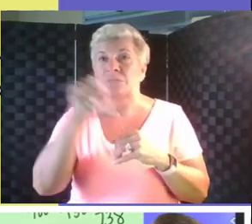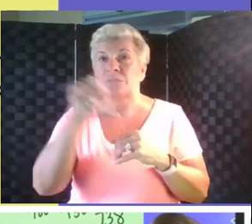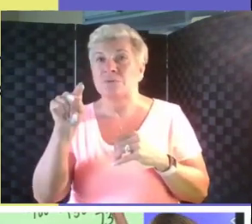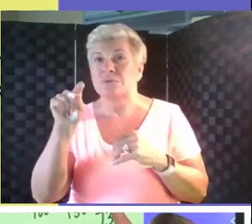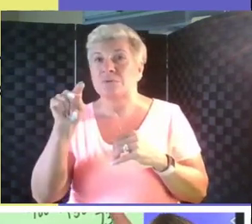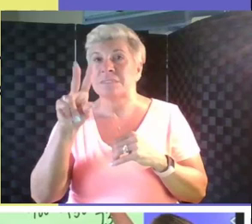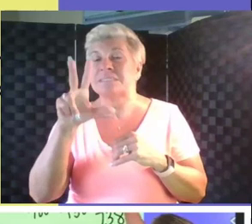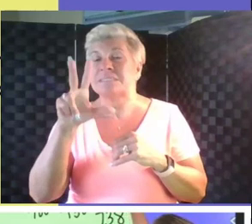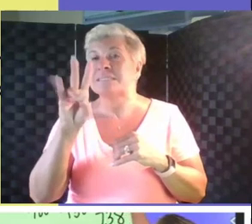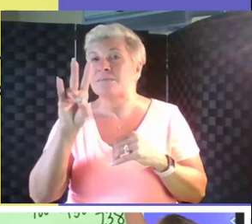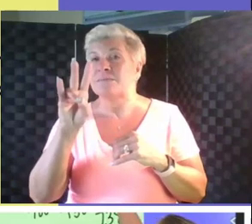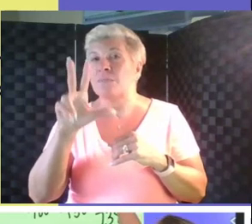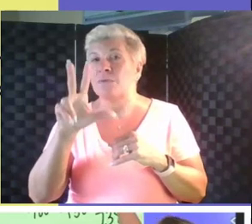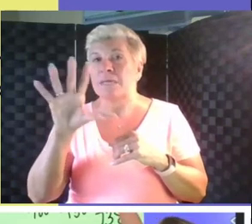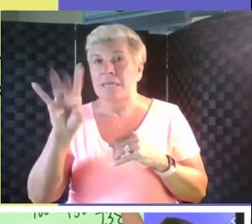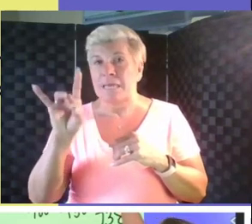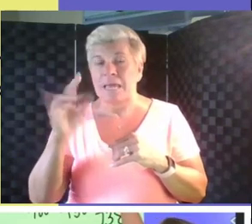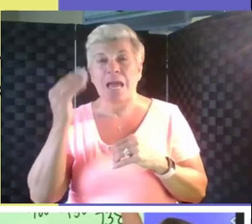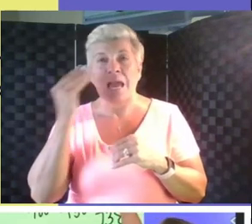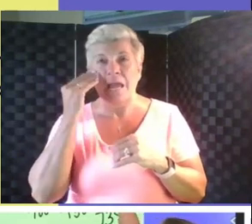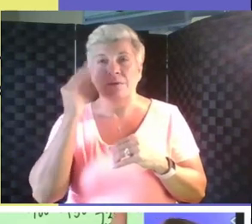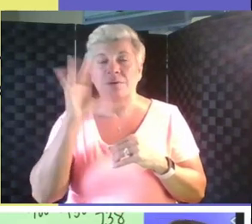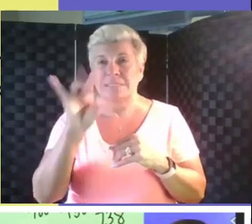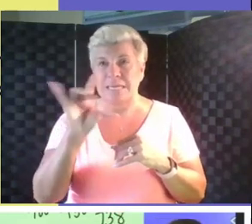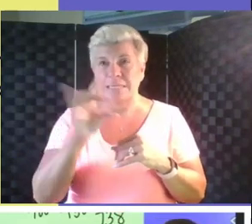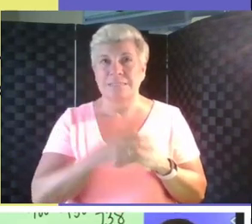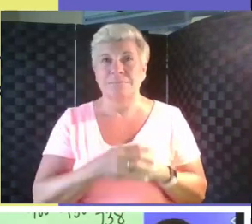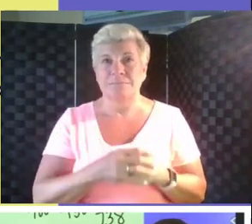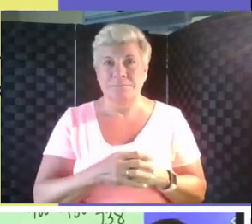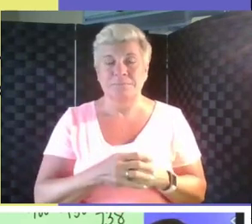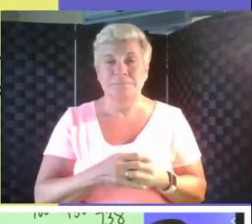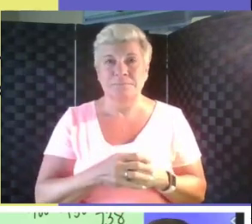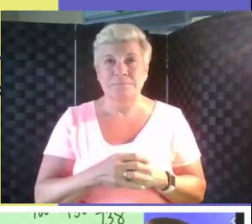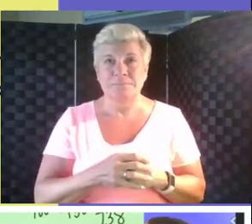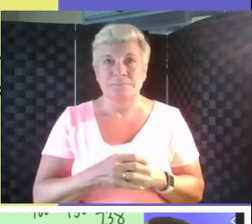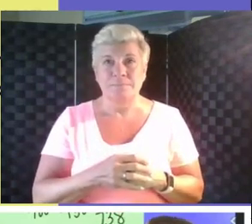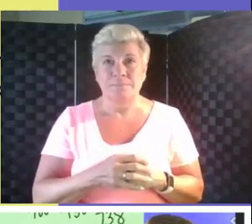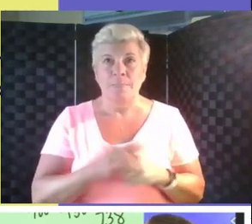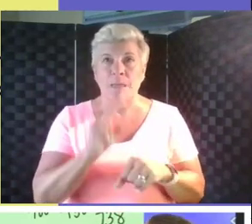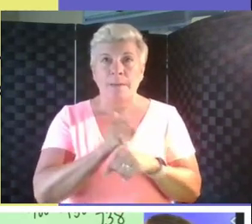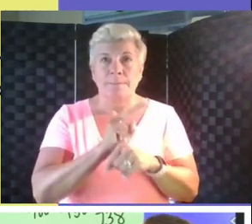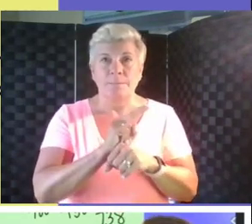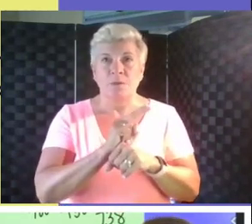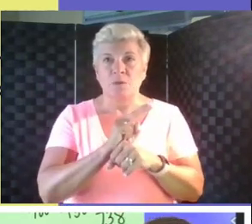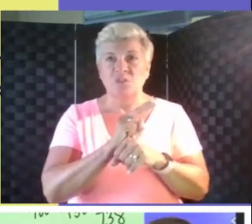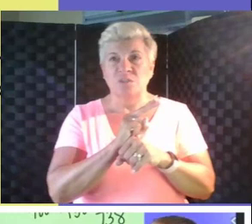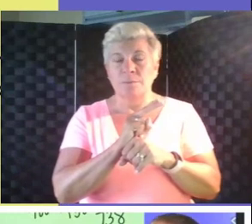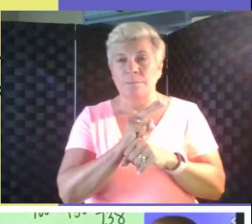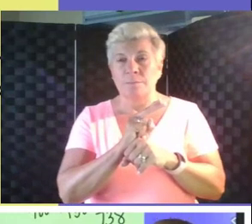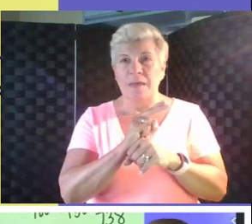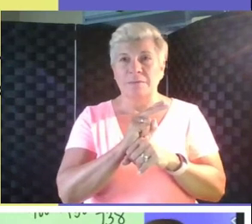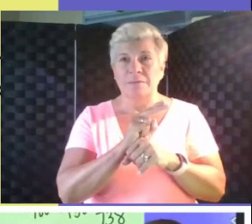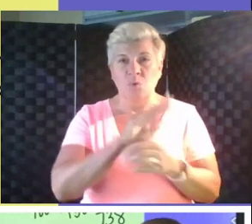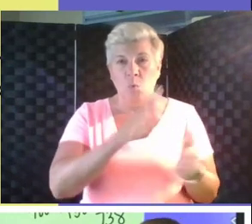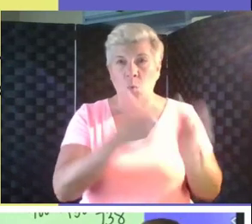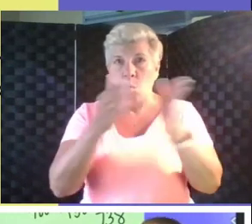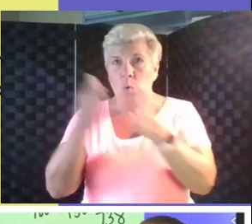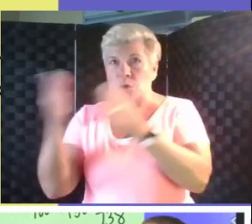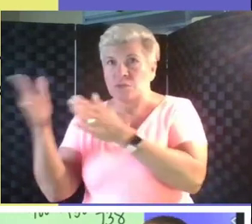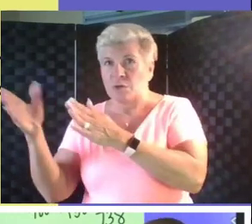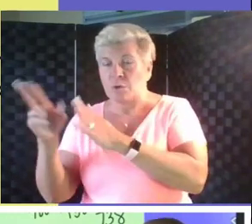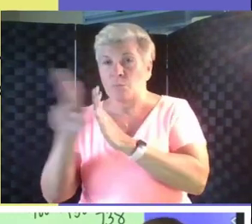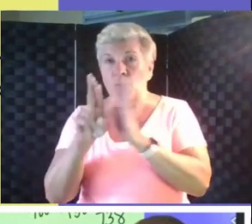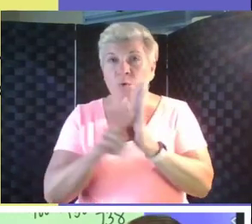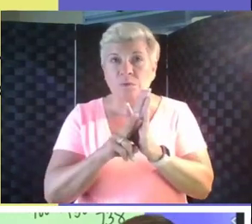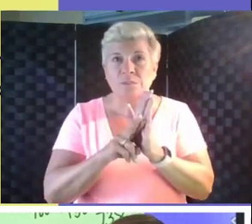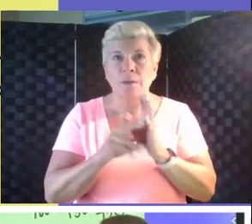to 738, which I know is 8. I'm going to use my commutative property to rearrange these numbers and